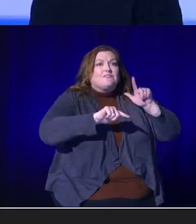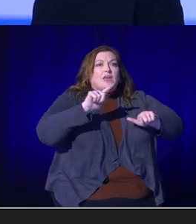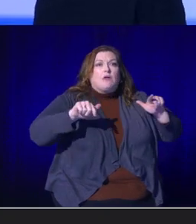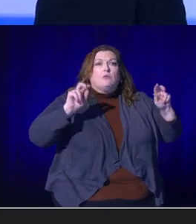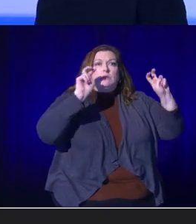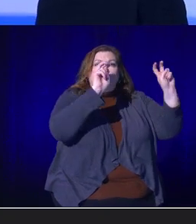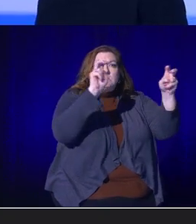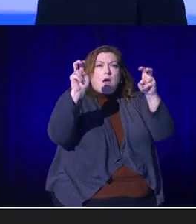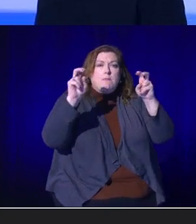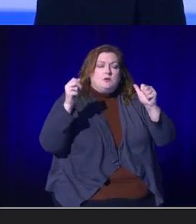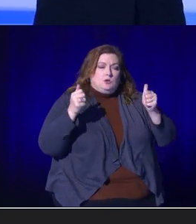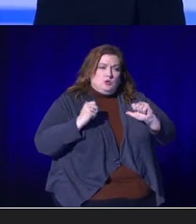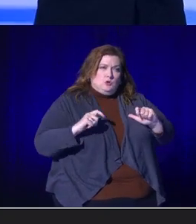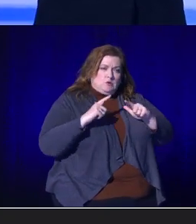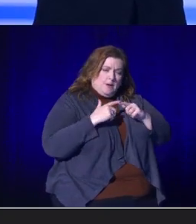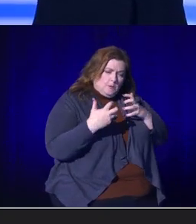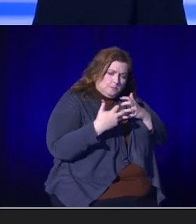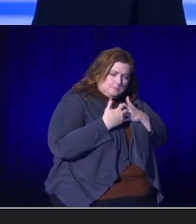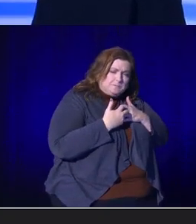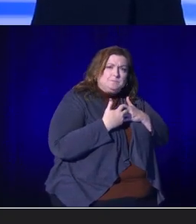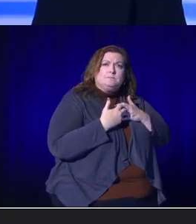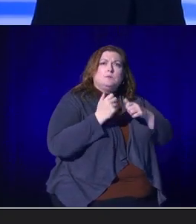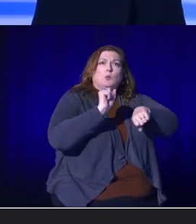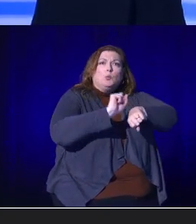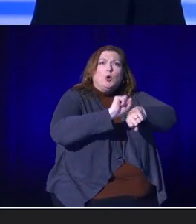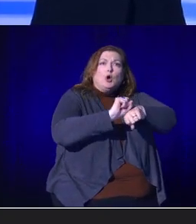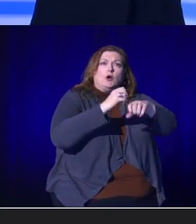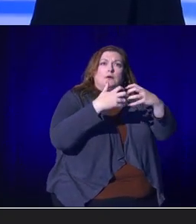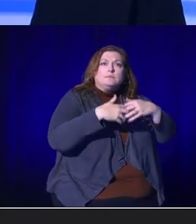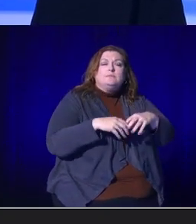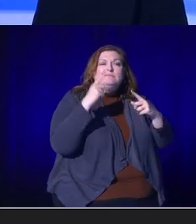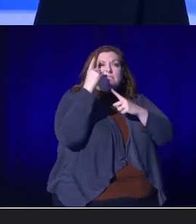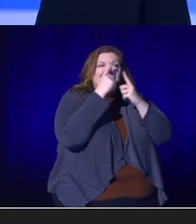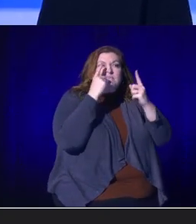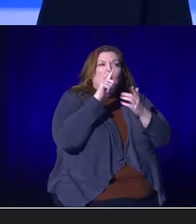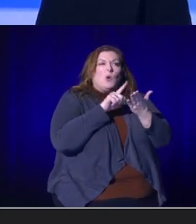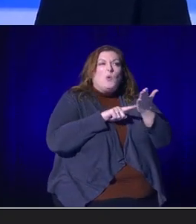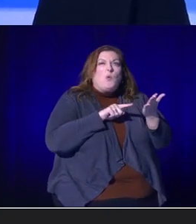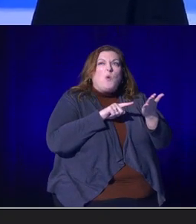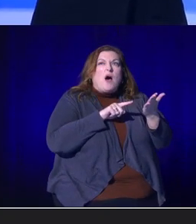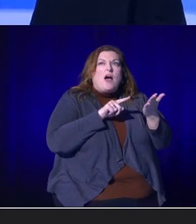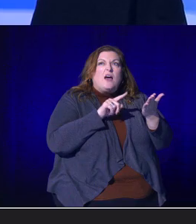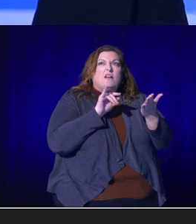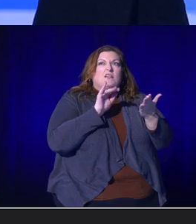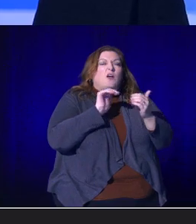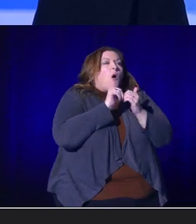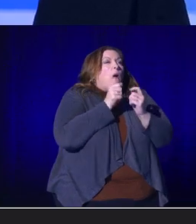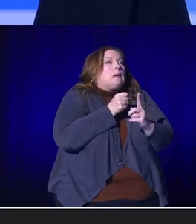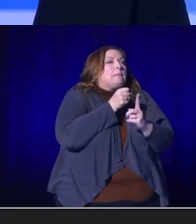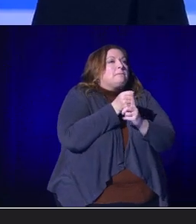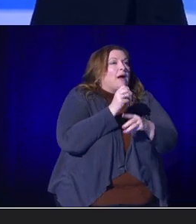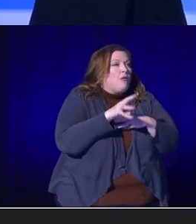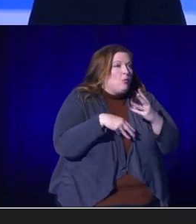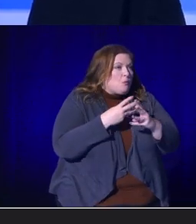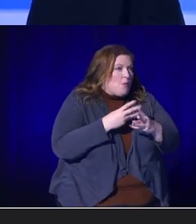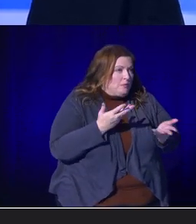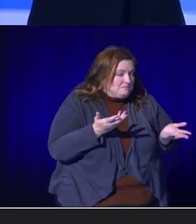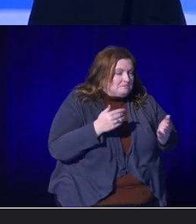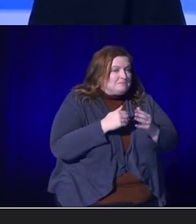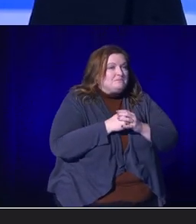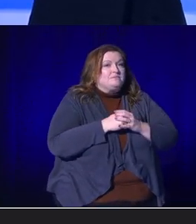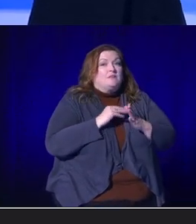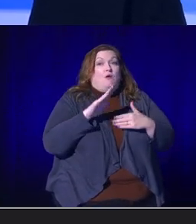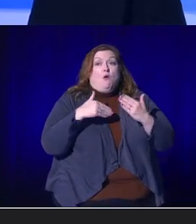to try to work on and considering what can make a difference in the world. And all of the technology